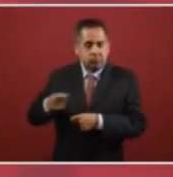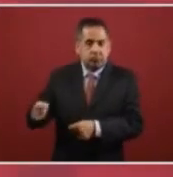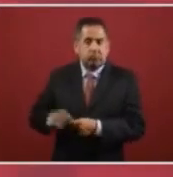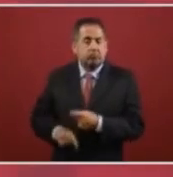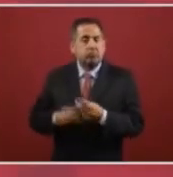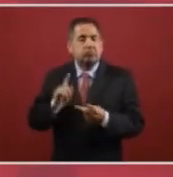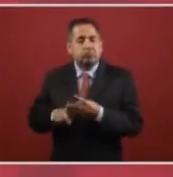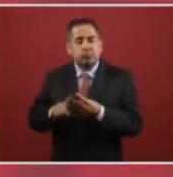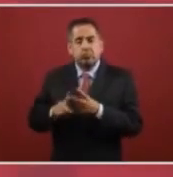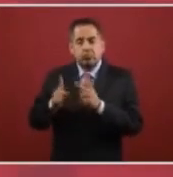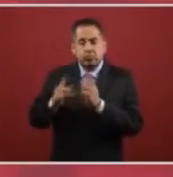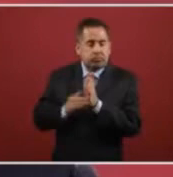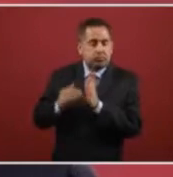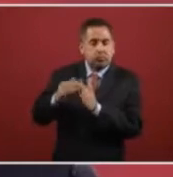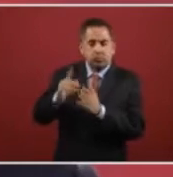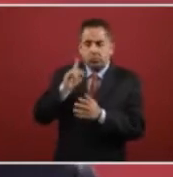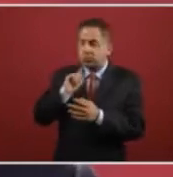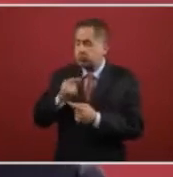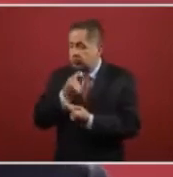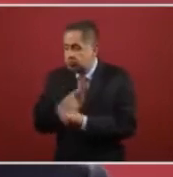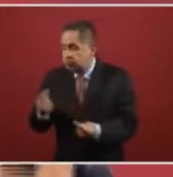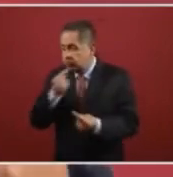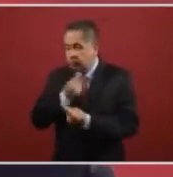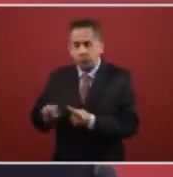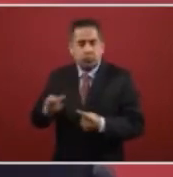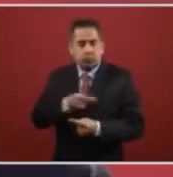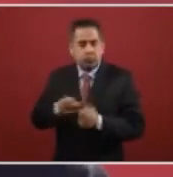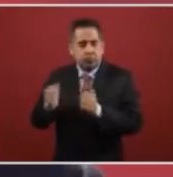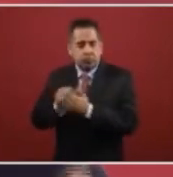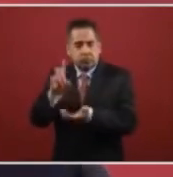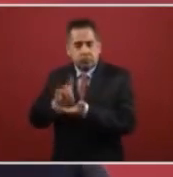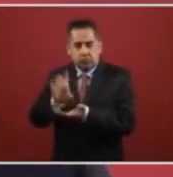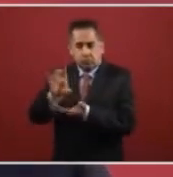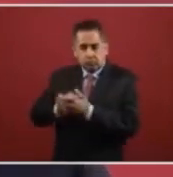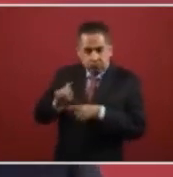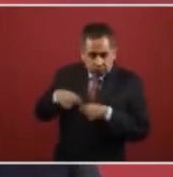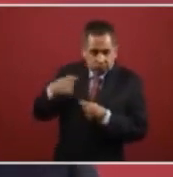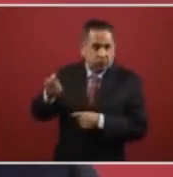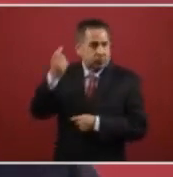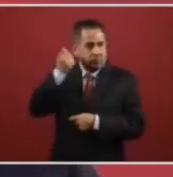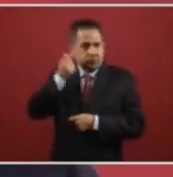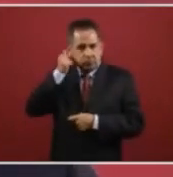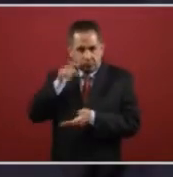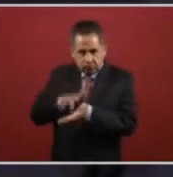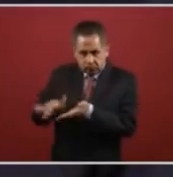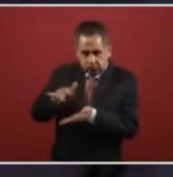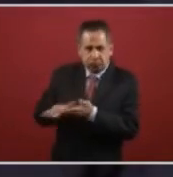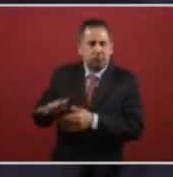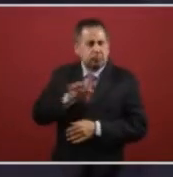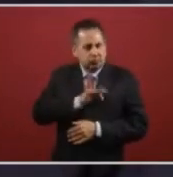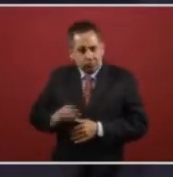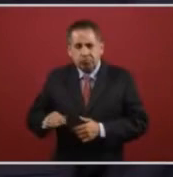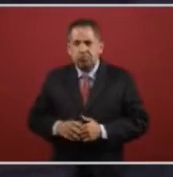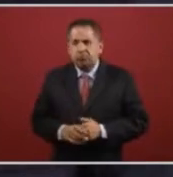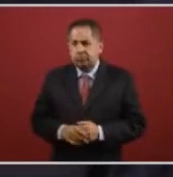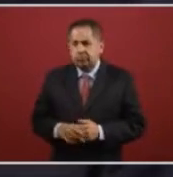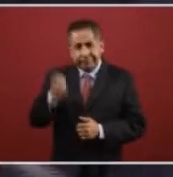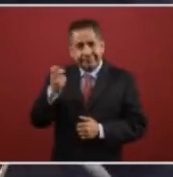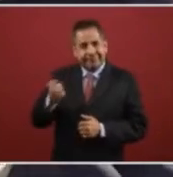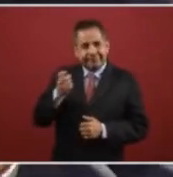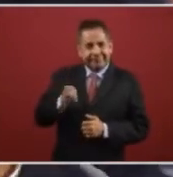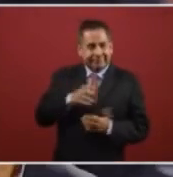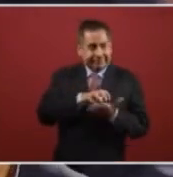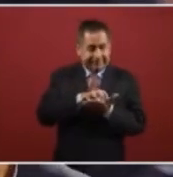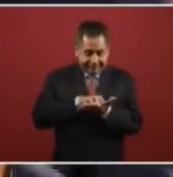elderly adults have a pension, that 1 million of disabled children have capacity, have